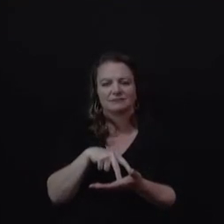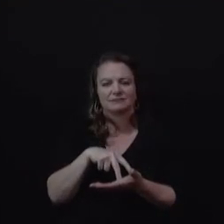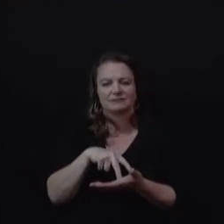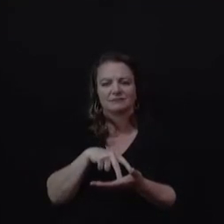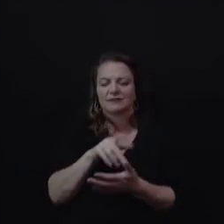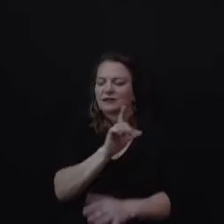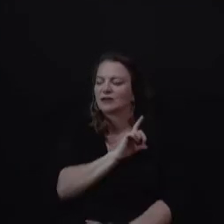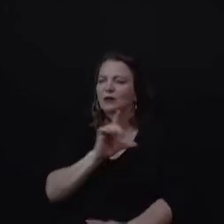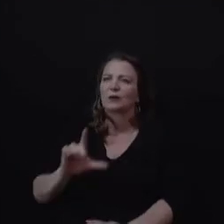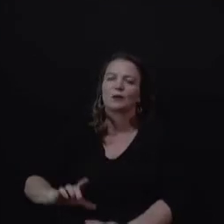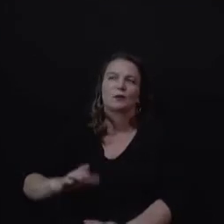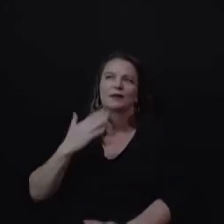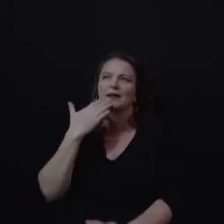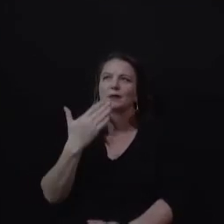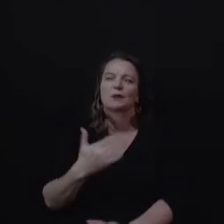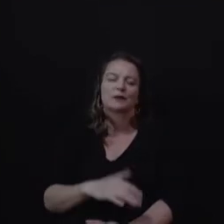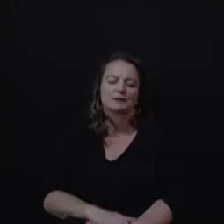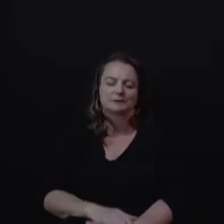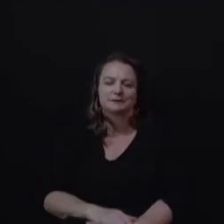Lord, thank you.